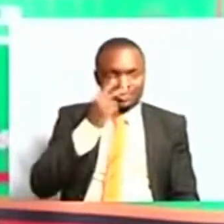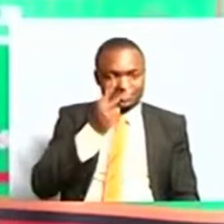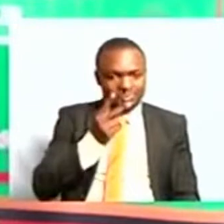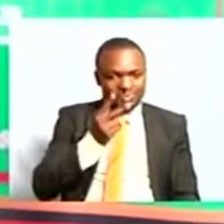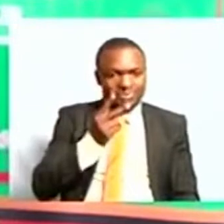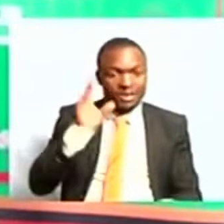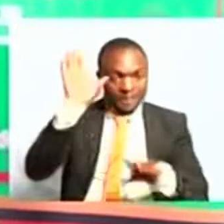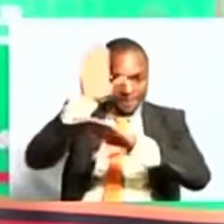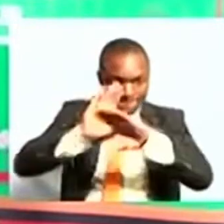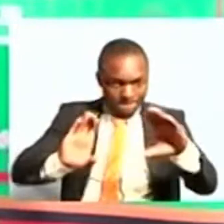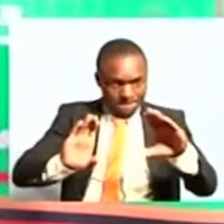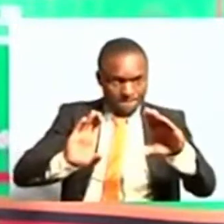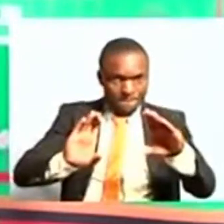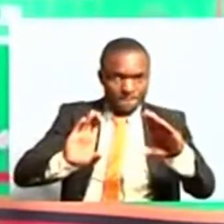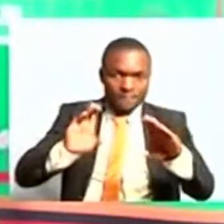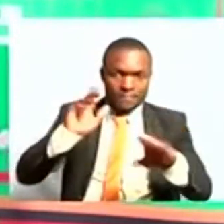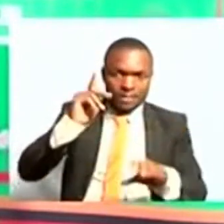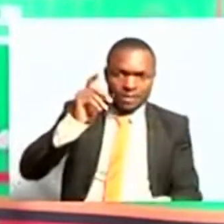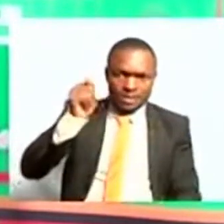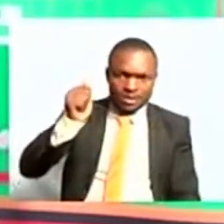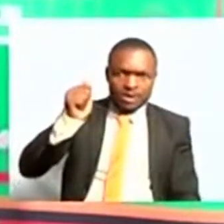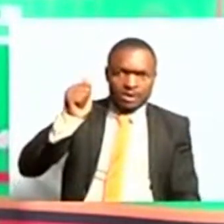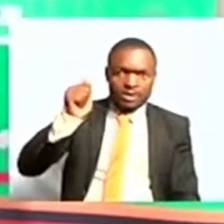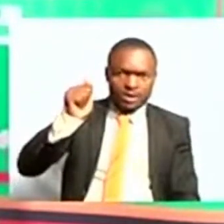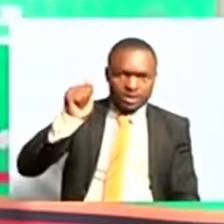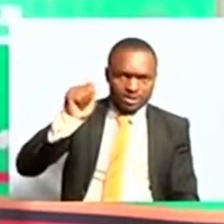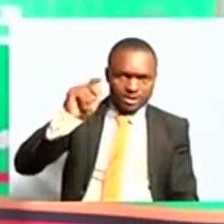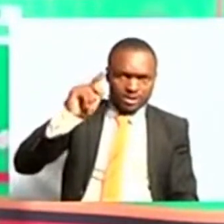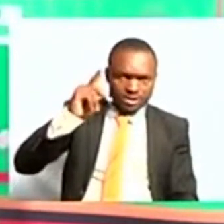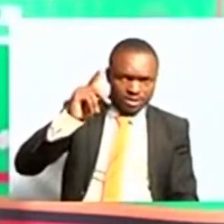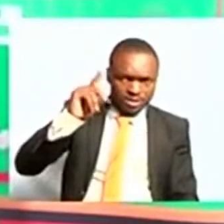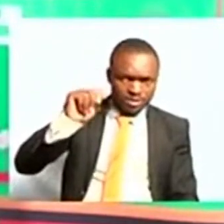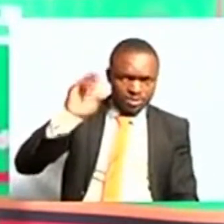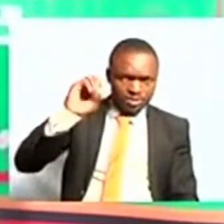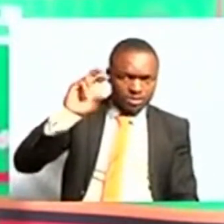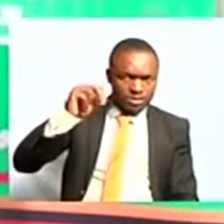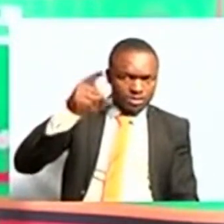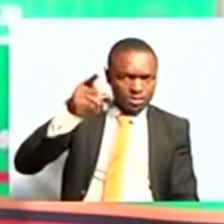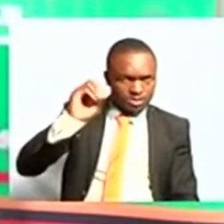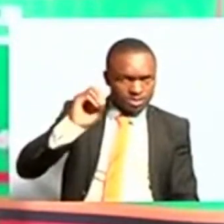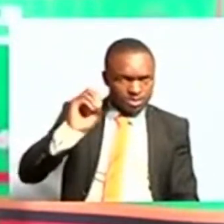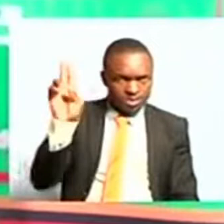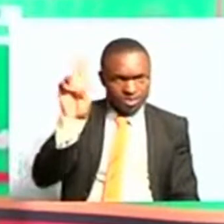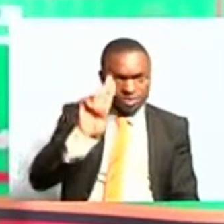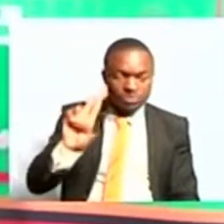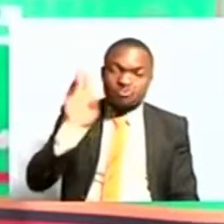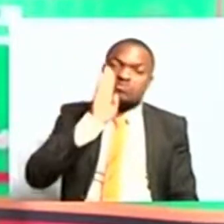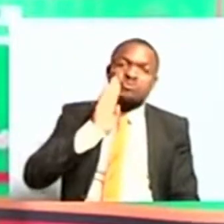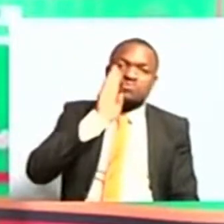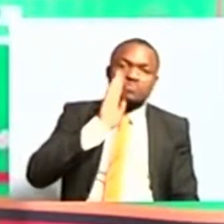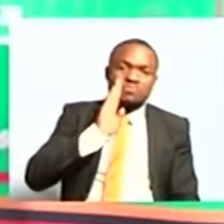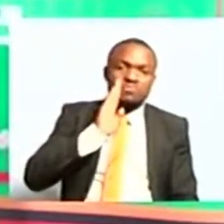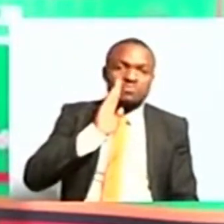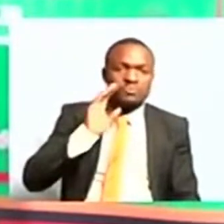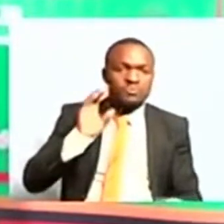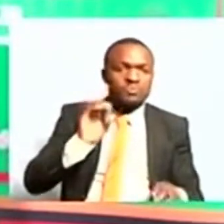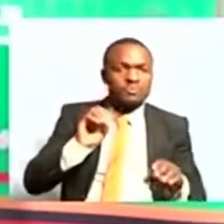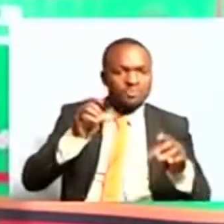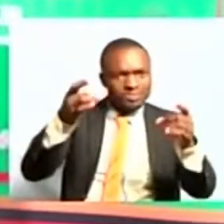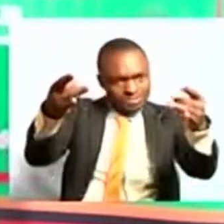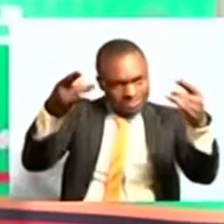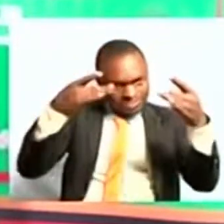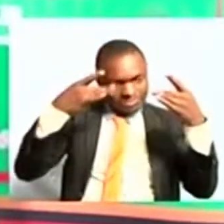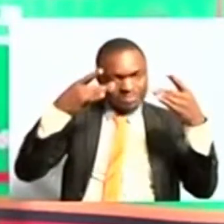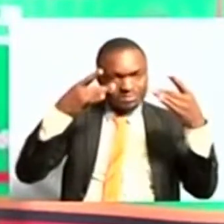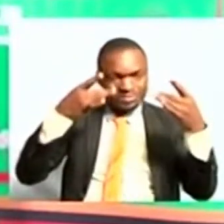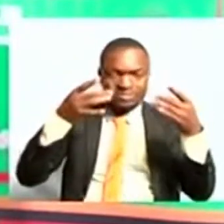major causes, and so Mr. Katongo highlights use of alcohol, excessive speed. Maybe you can also build up from what Mr.